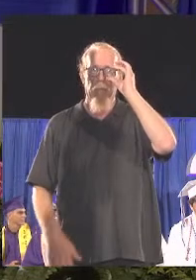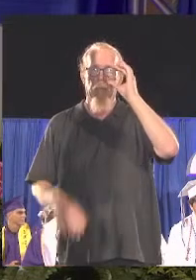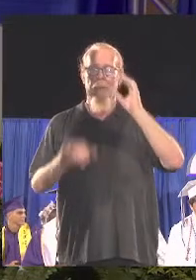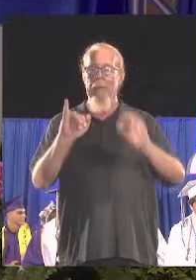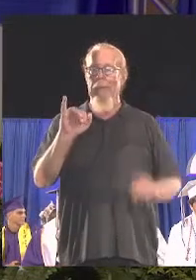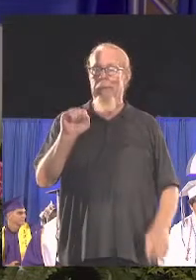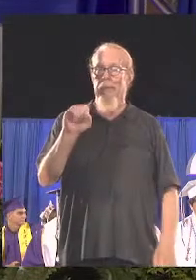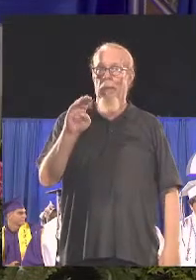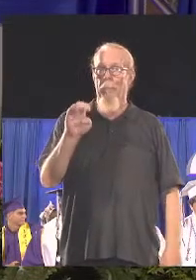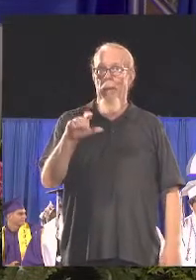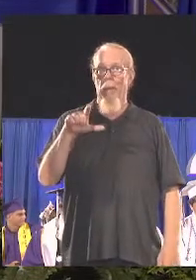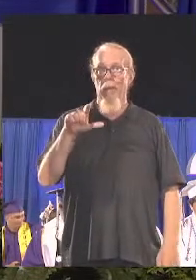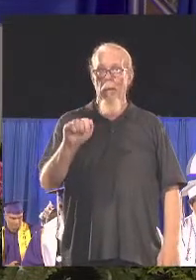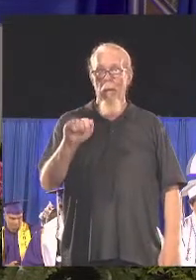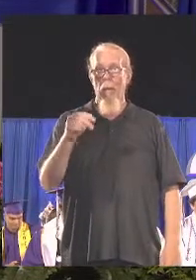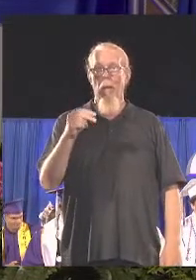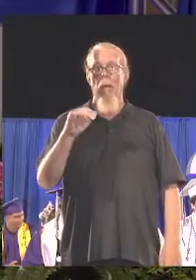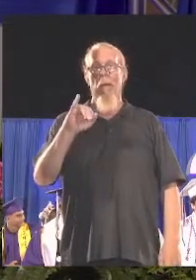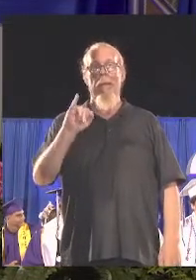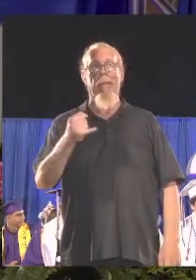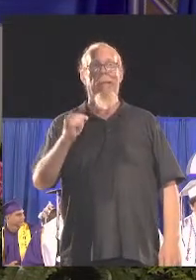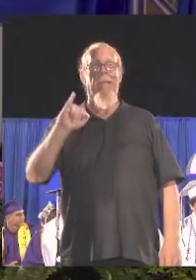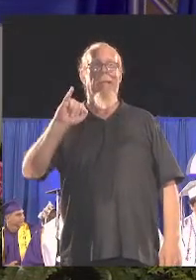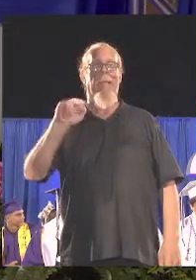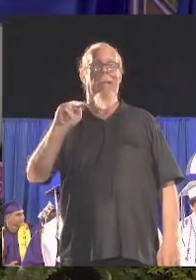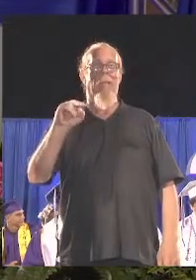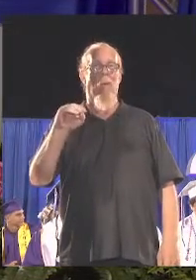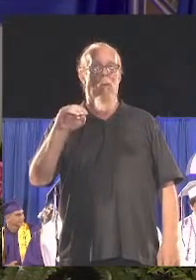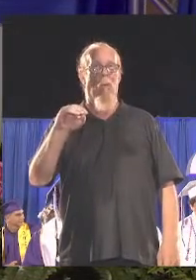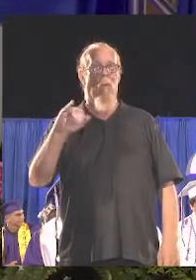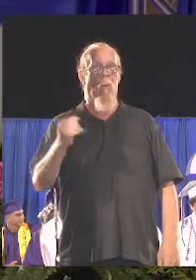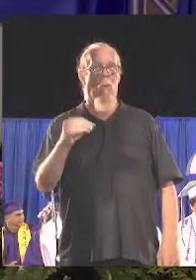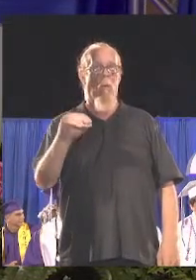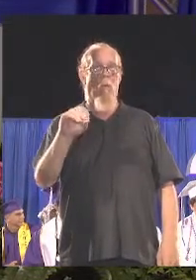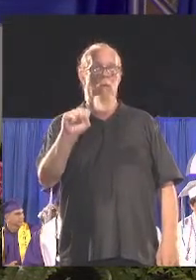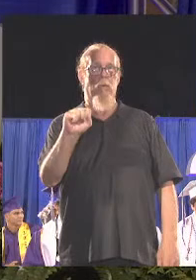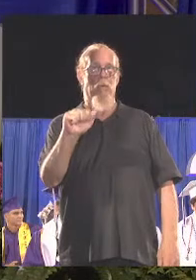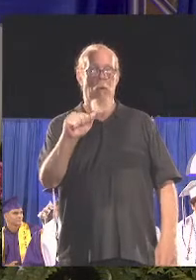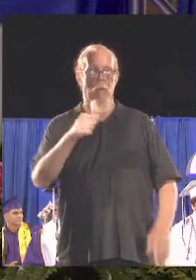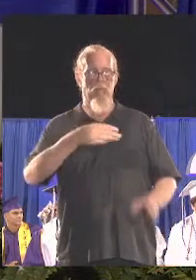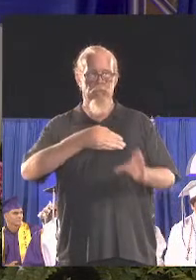Isabella A. Hinojosa, pursuing a career in mechanics.